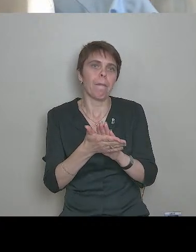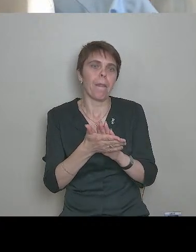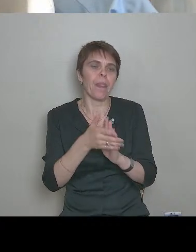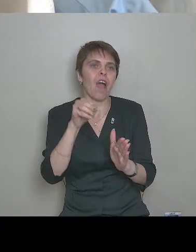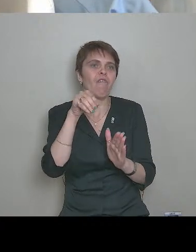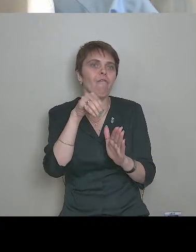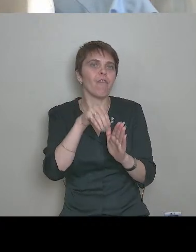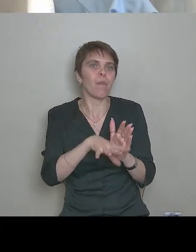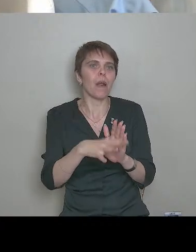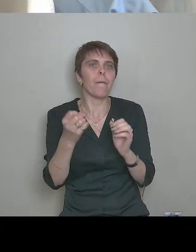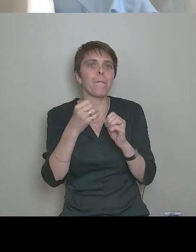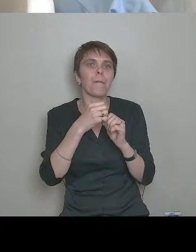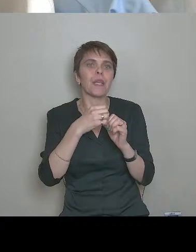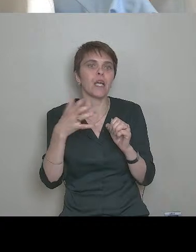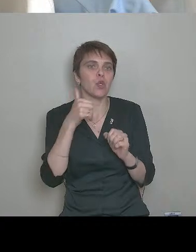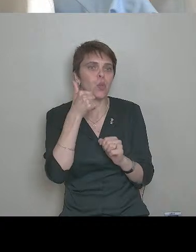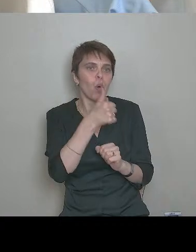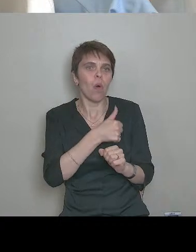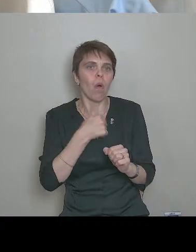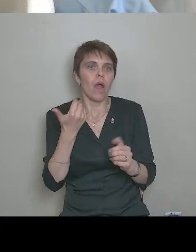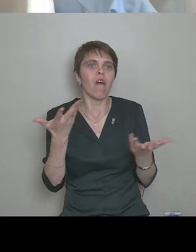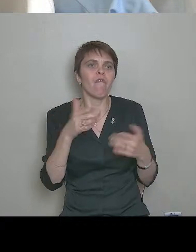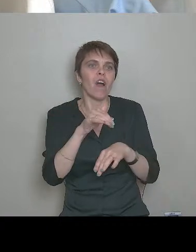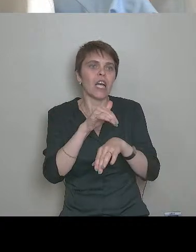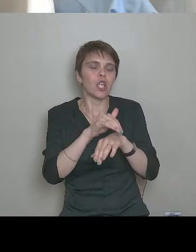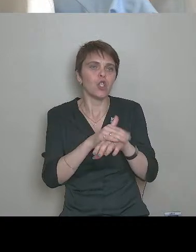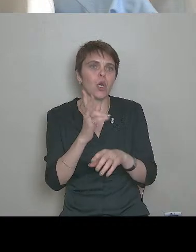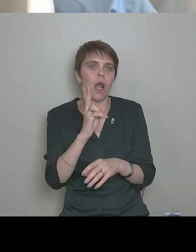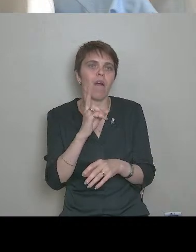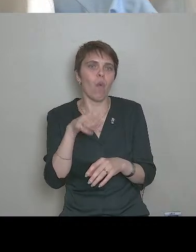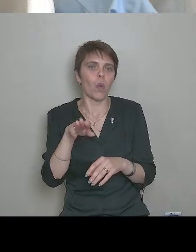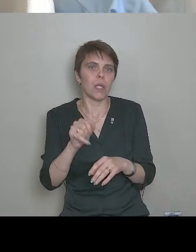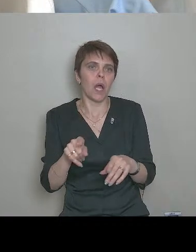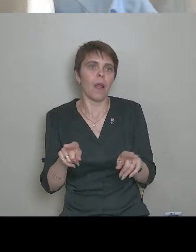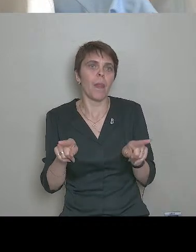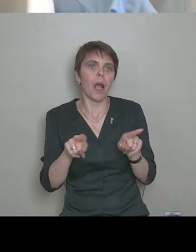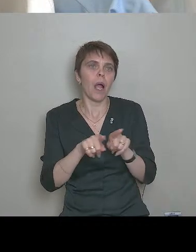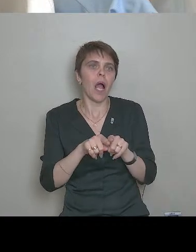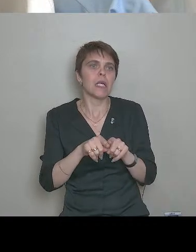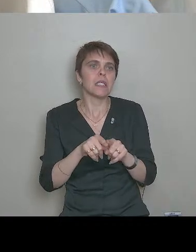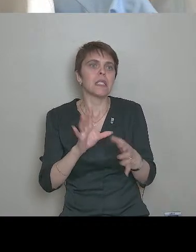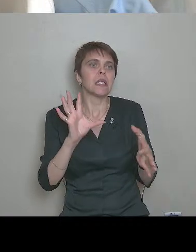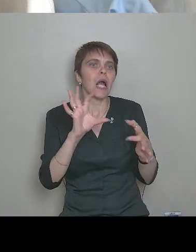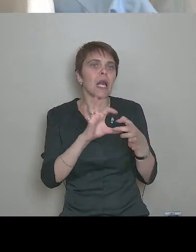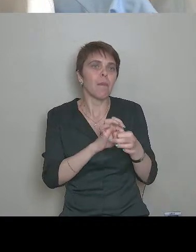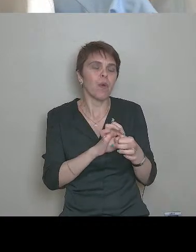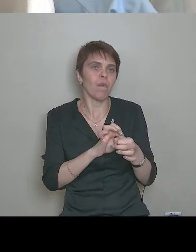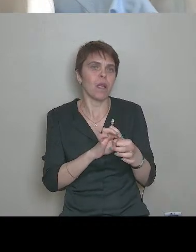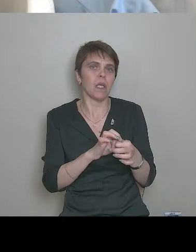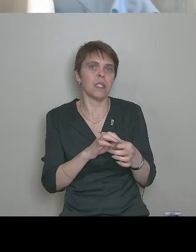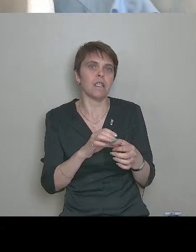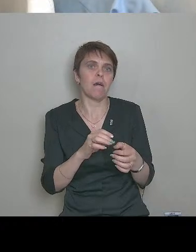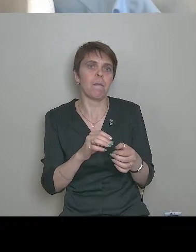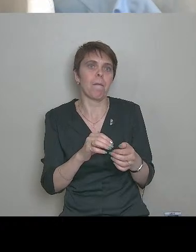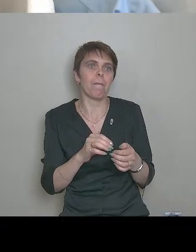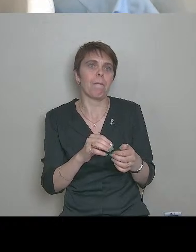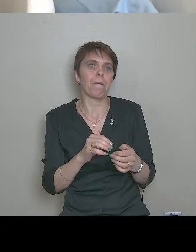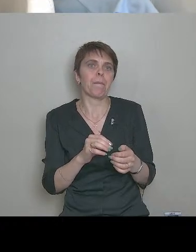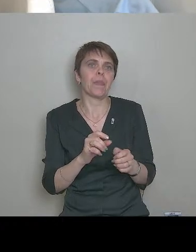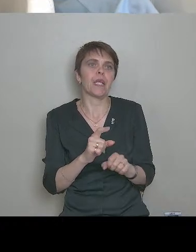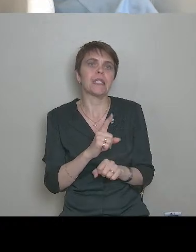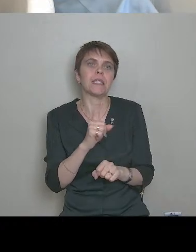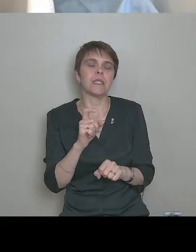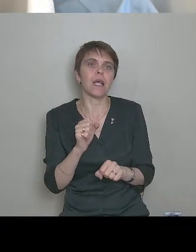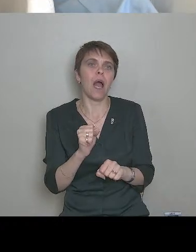was quite complex at the elections in 2015 when this quota was